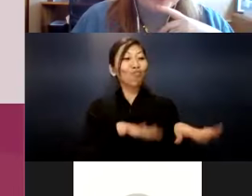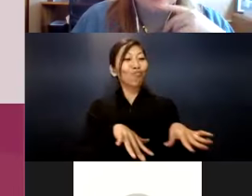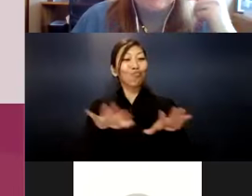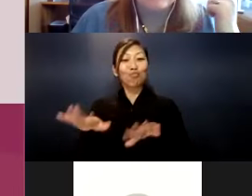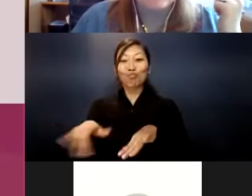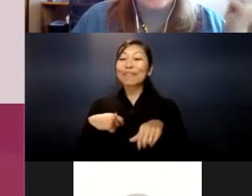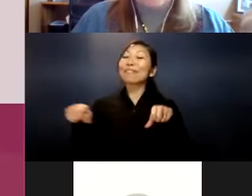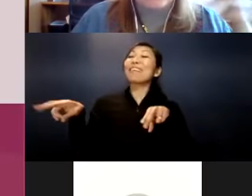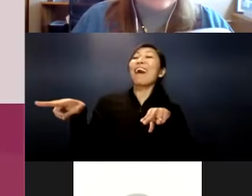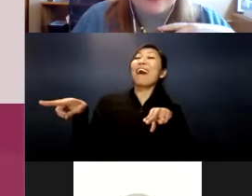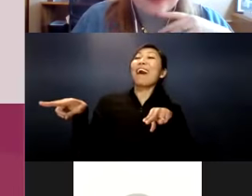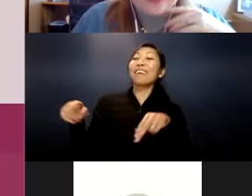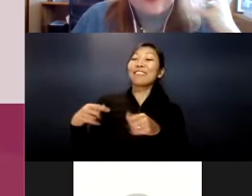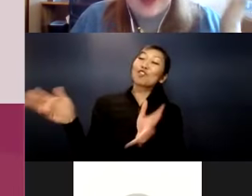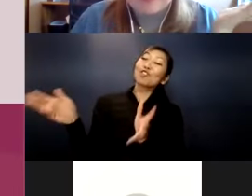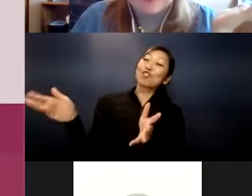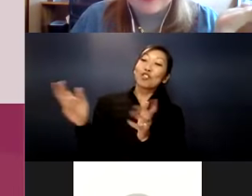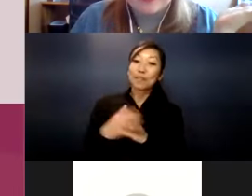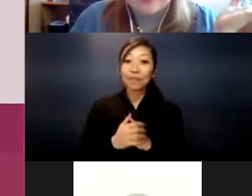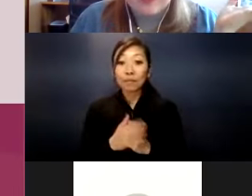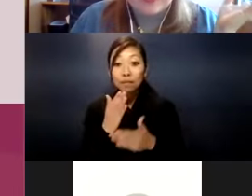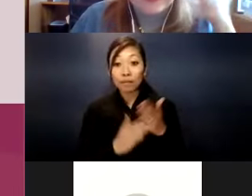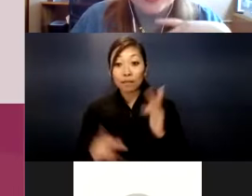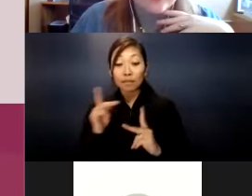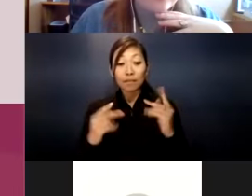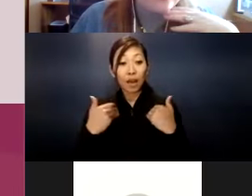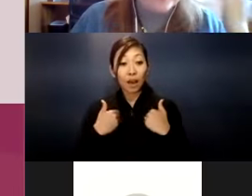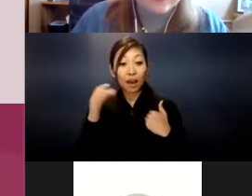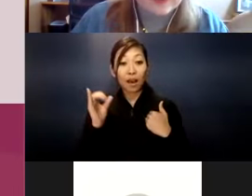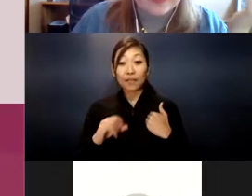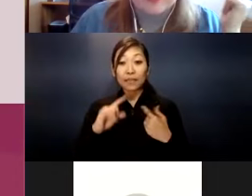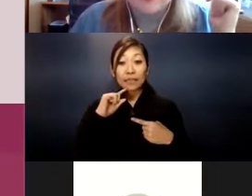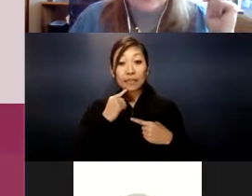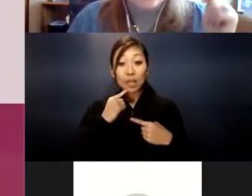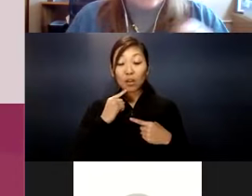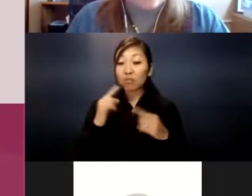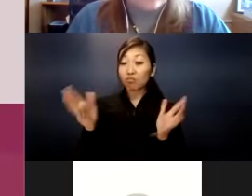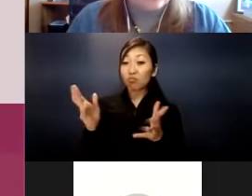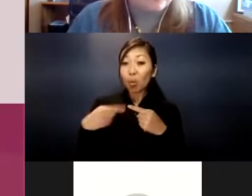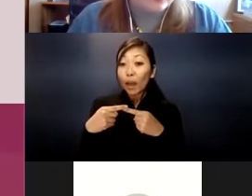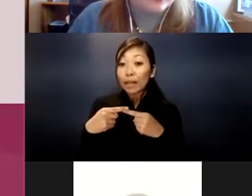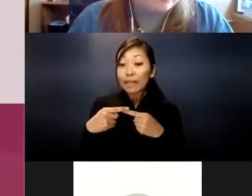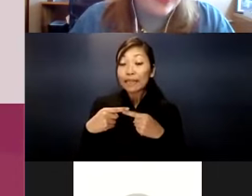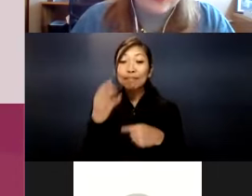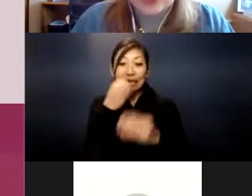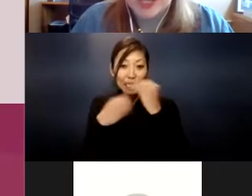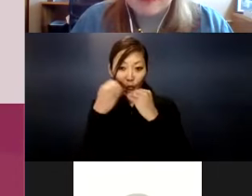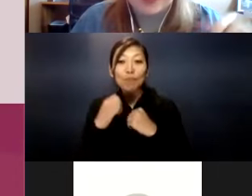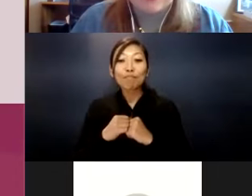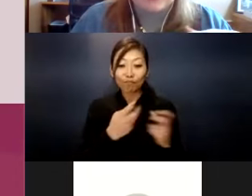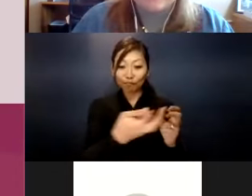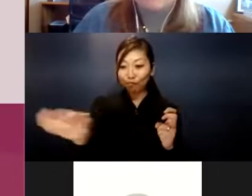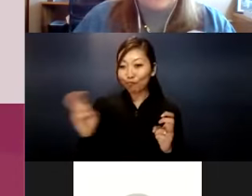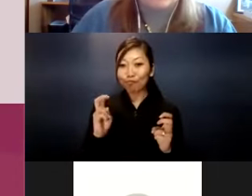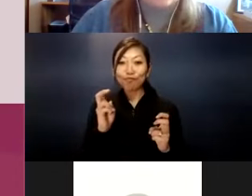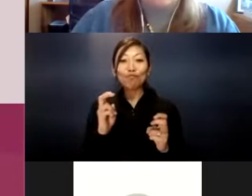Um, I know a lot of folks just have these serious conversations around the dinner table, or while they're